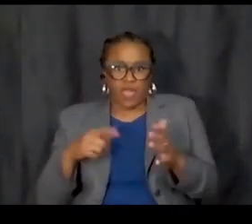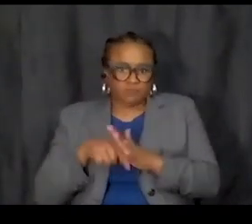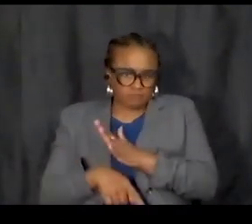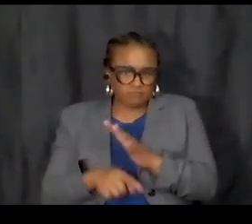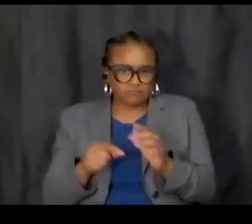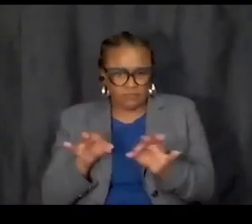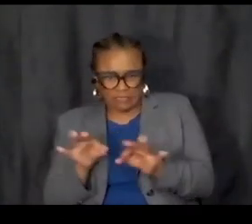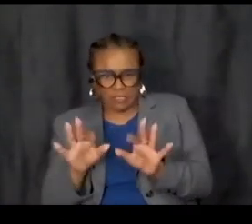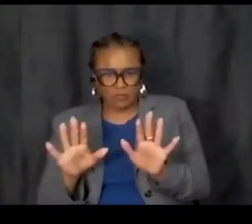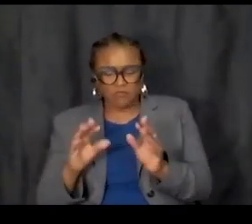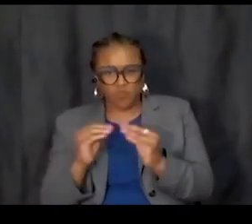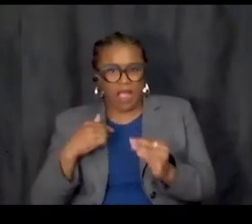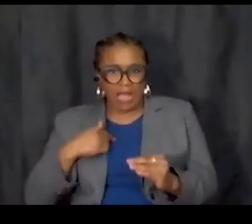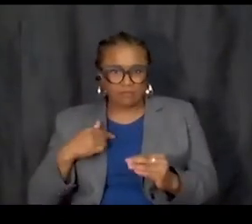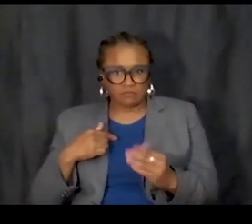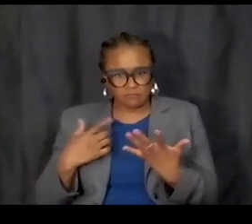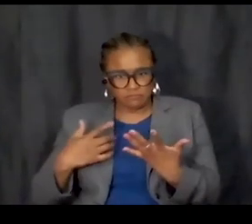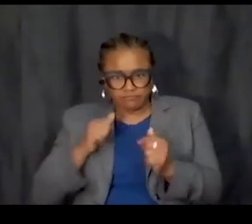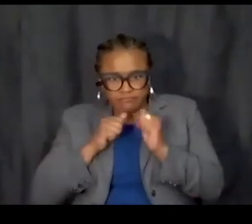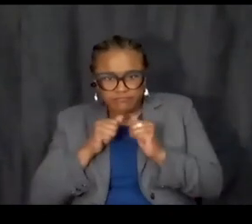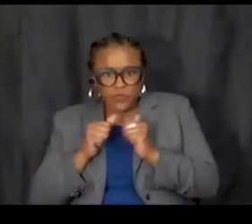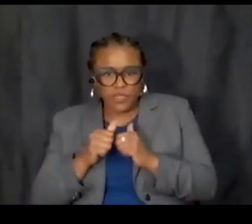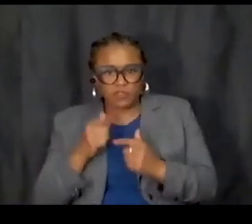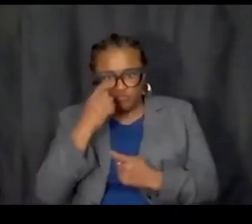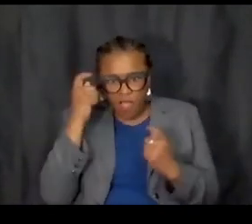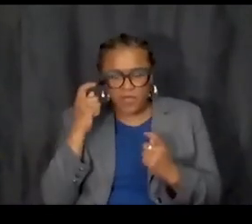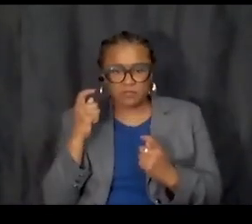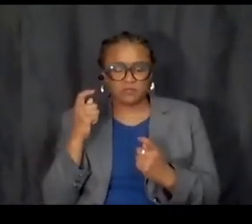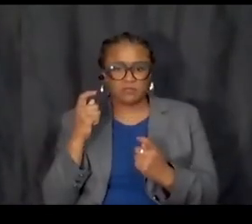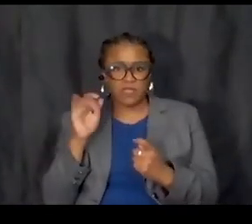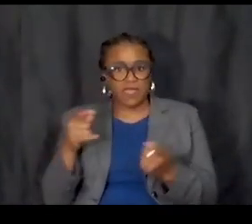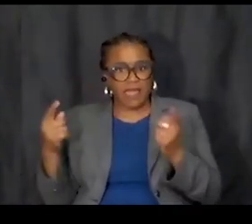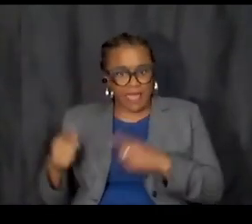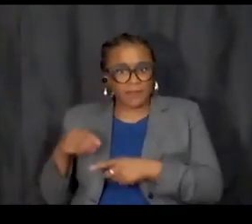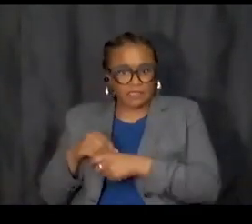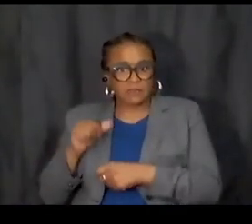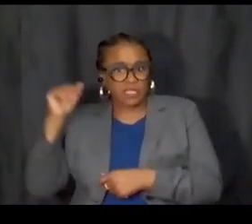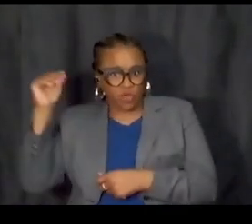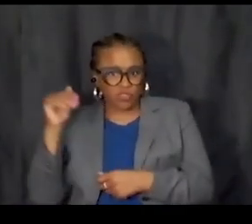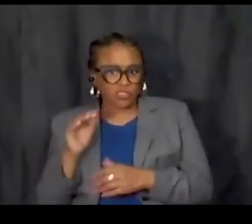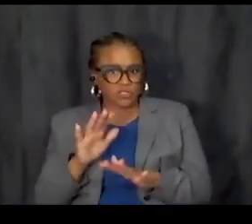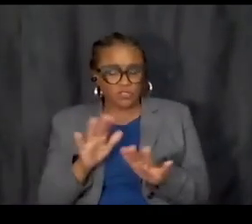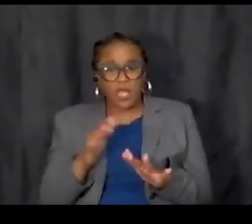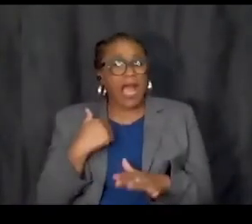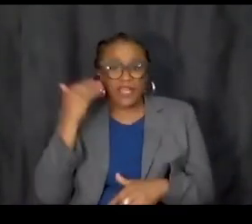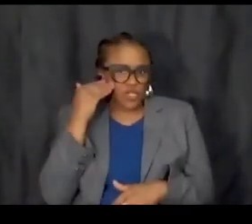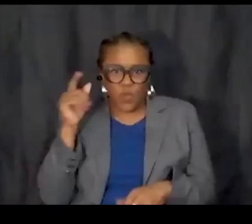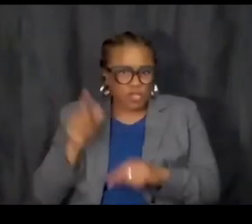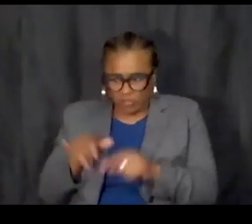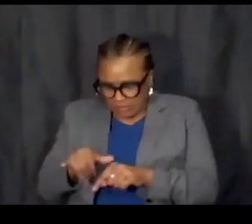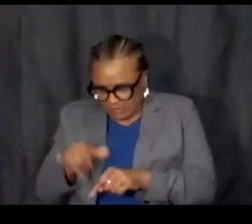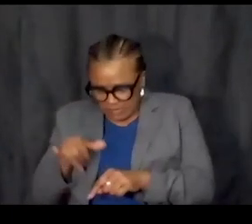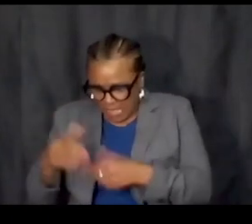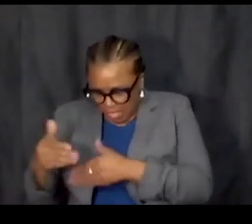related to trauma that has occurred in adulthood. And so I just knew I had to get out where I could run. I can be